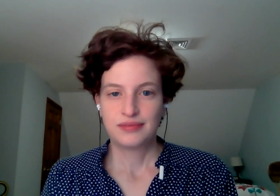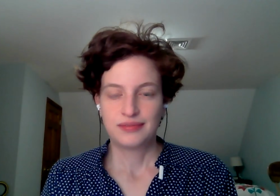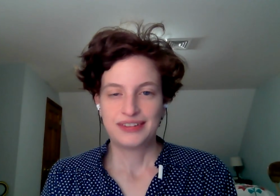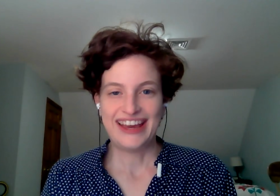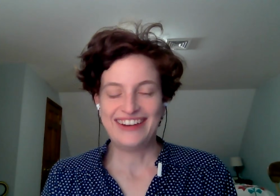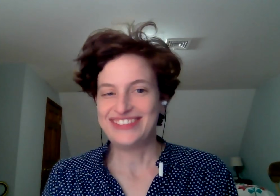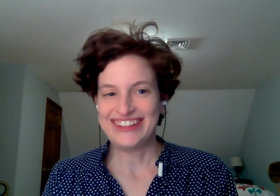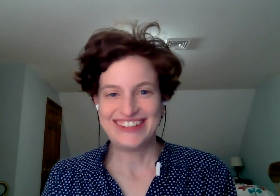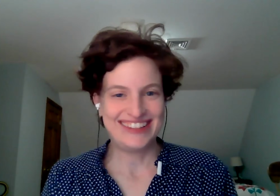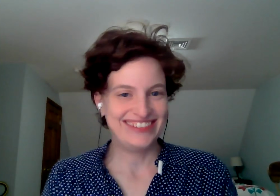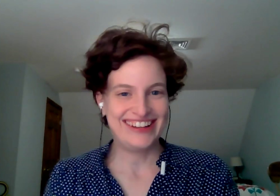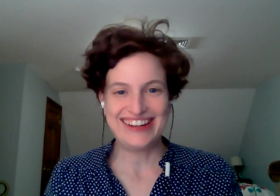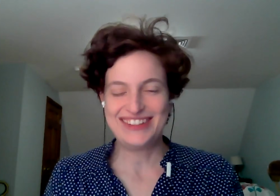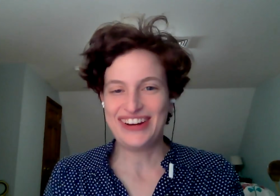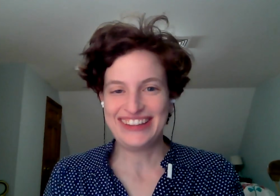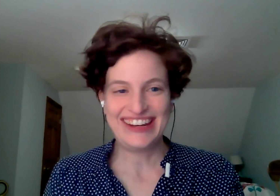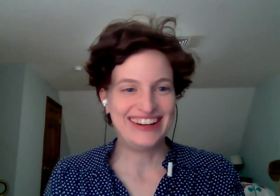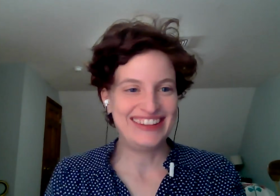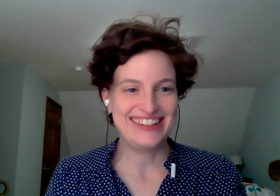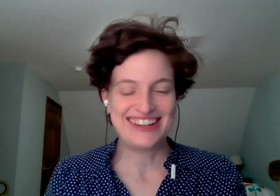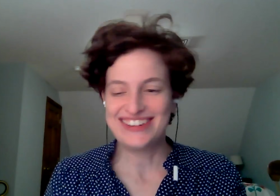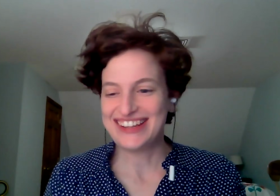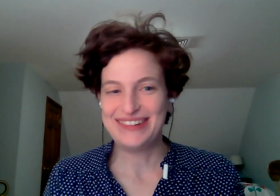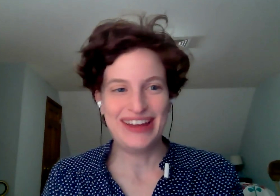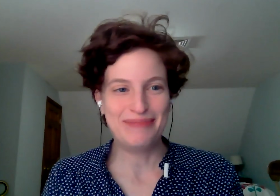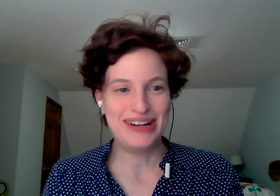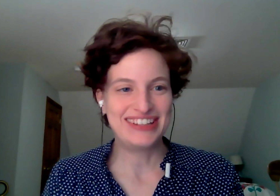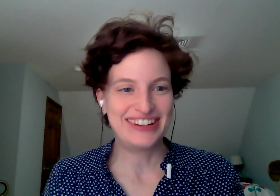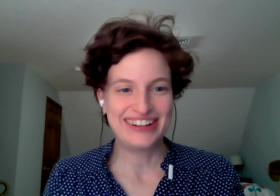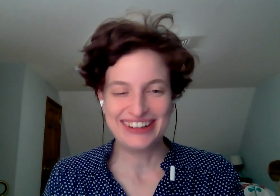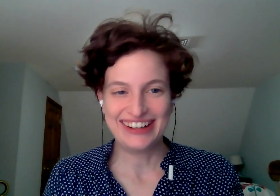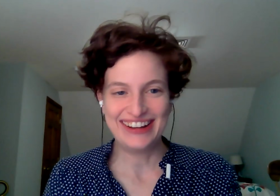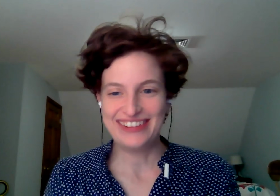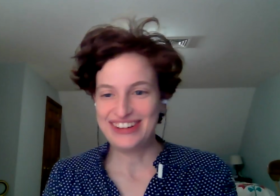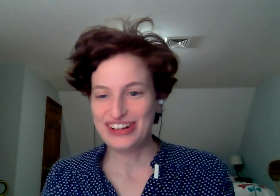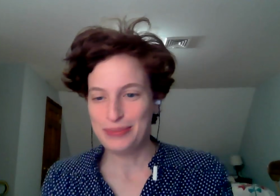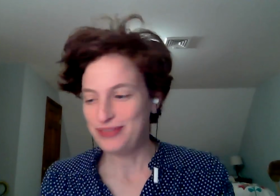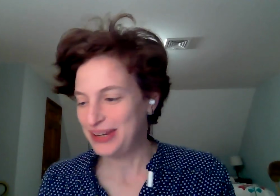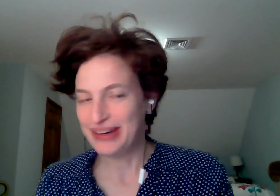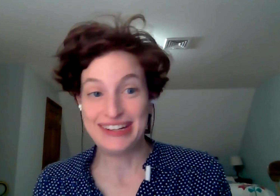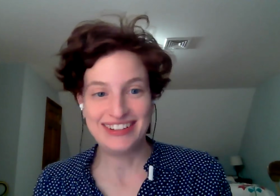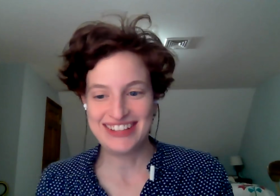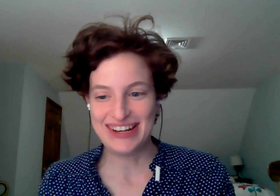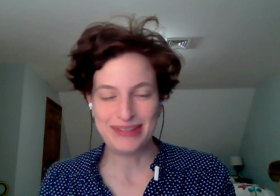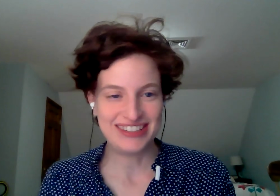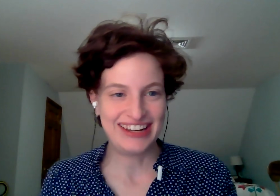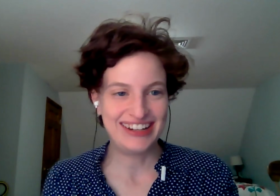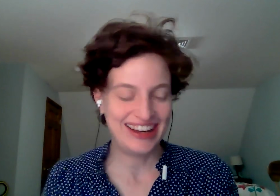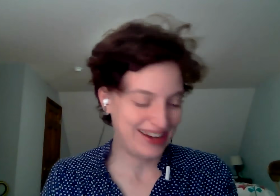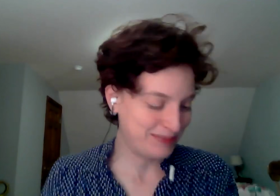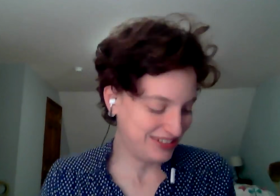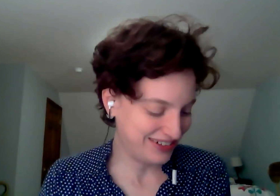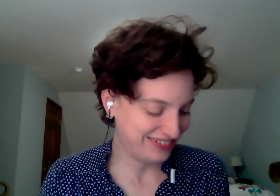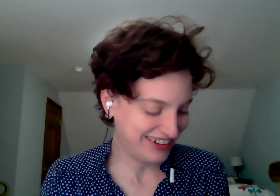It's late, huh? Yeah, I was about to say, so it is very late on the East Coast and much later, I know, in Europe, if anybody stayed up this